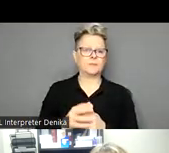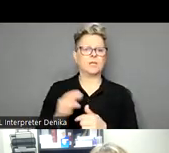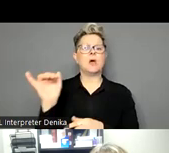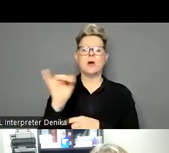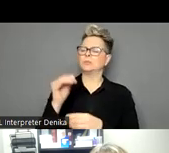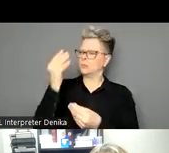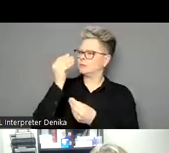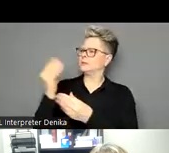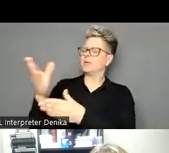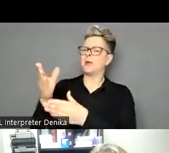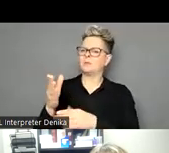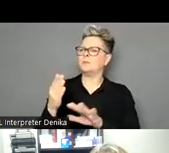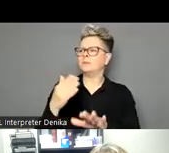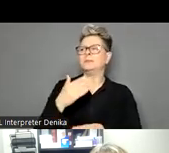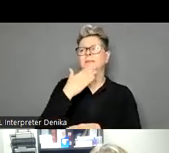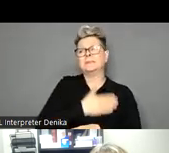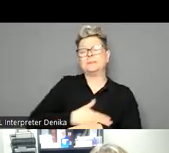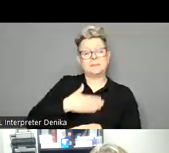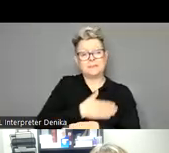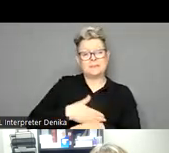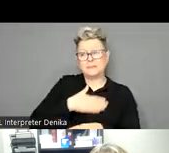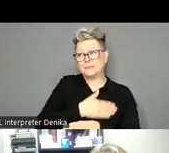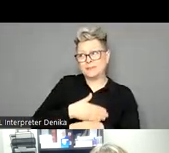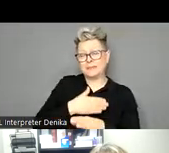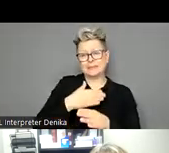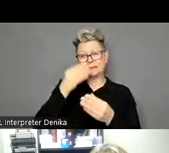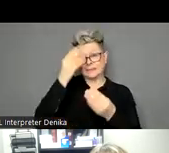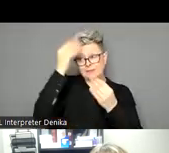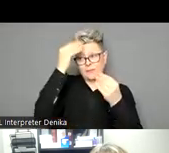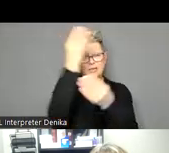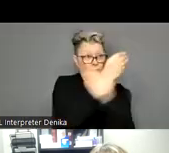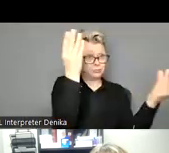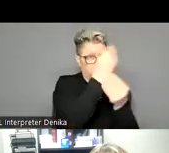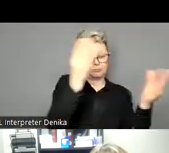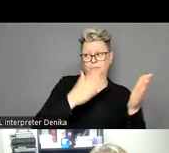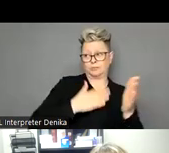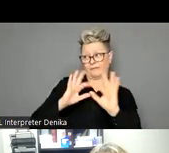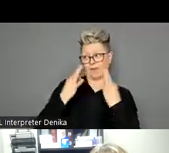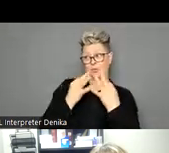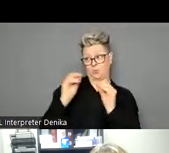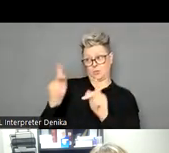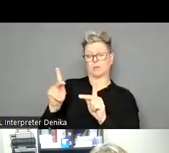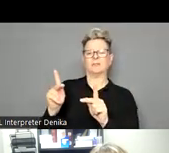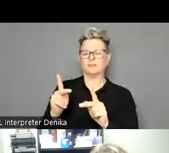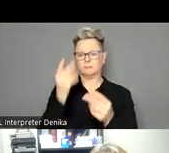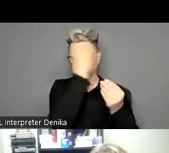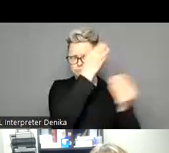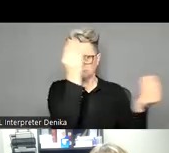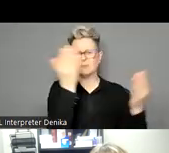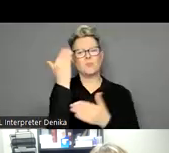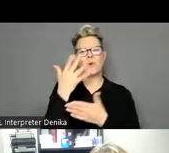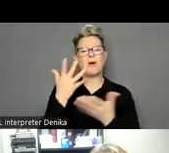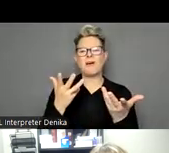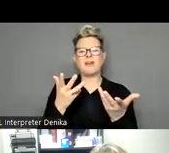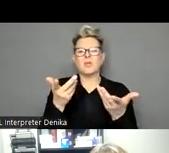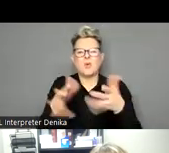to provide certain information to beneficiaries and the family, which can perhaps prevent fighting and